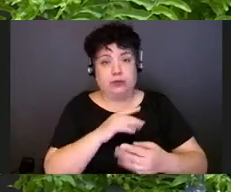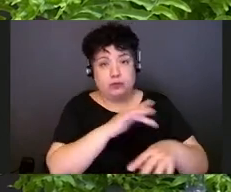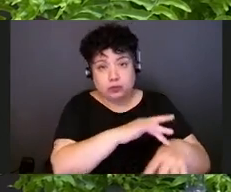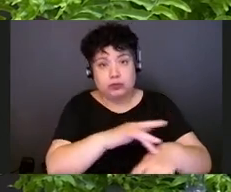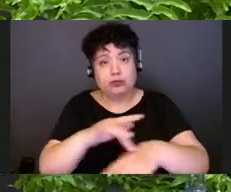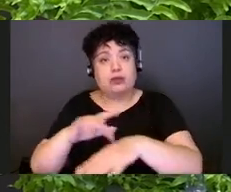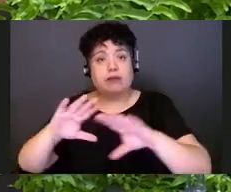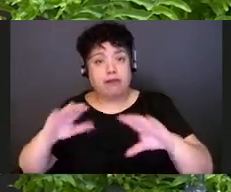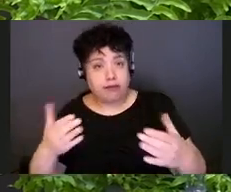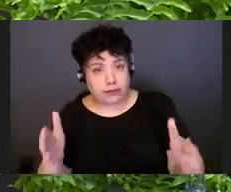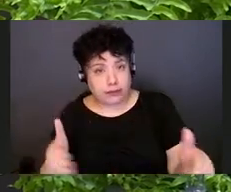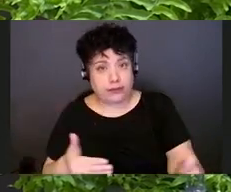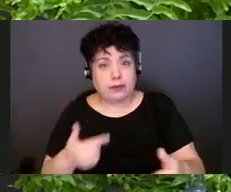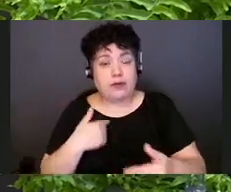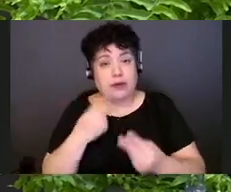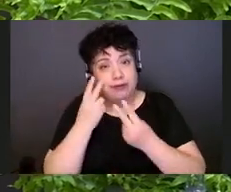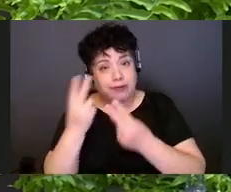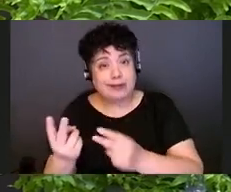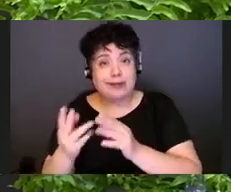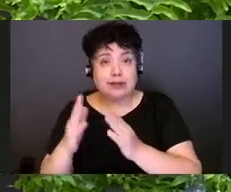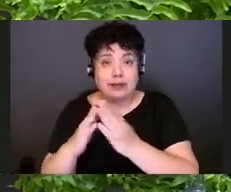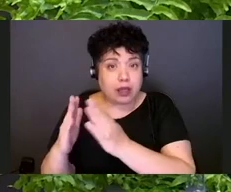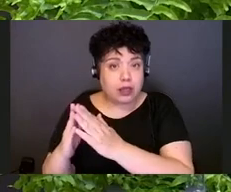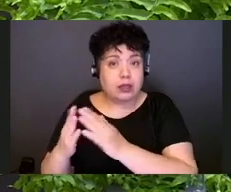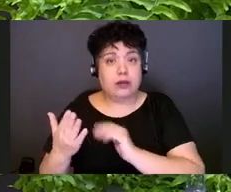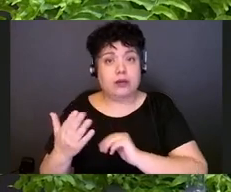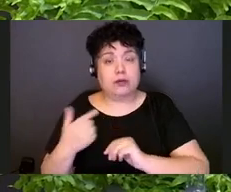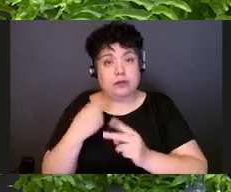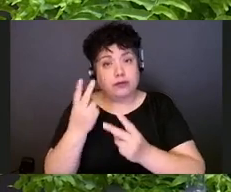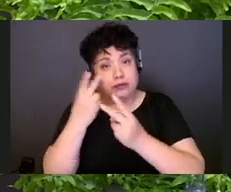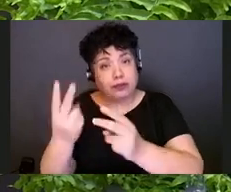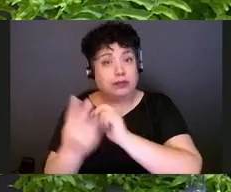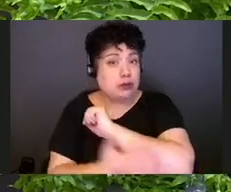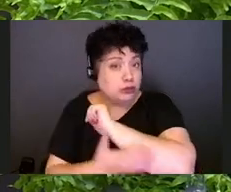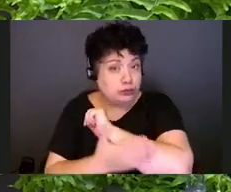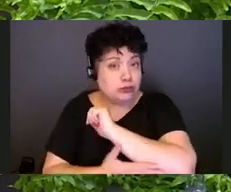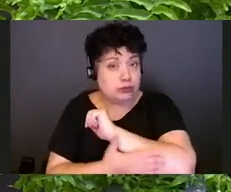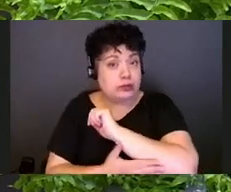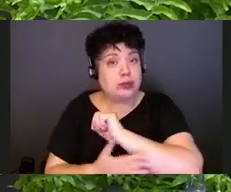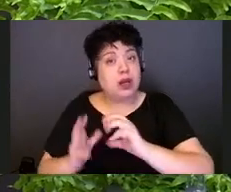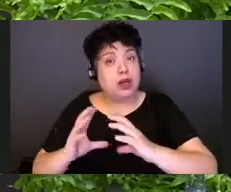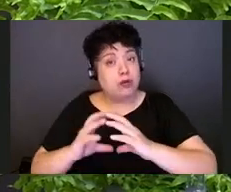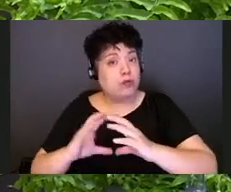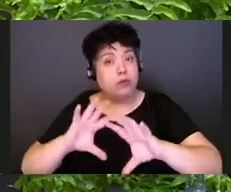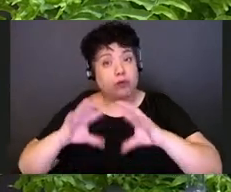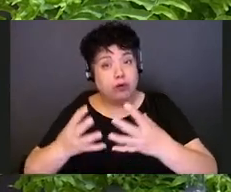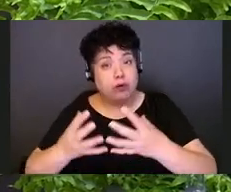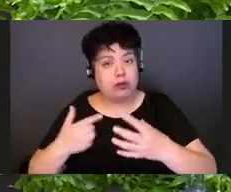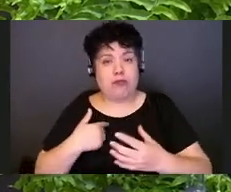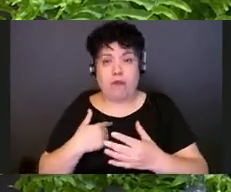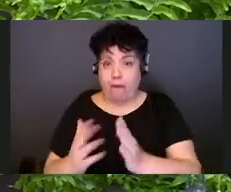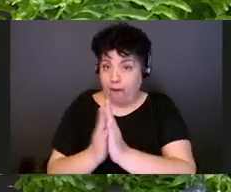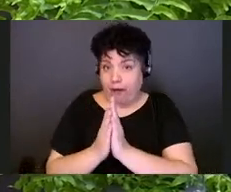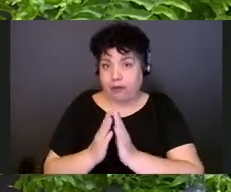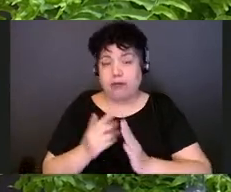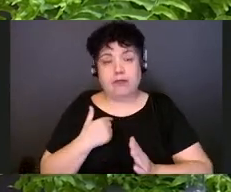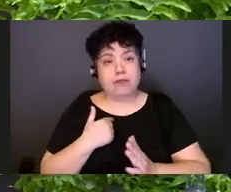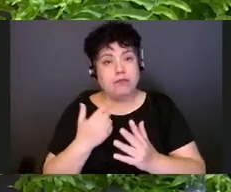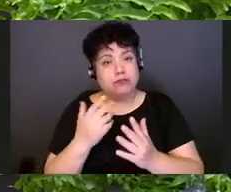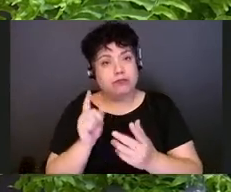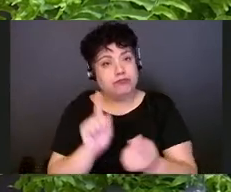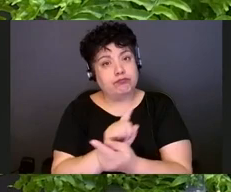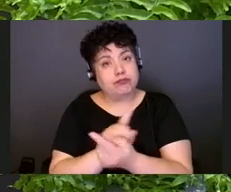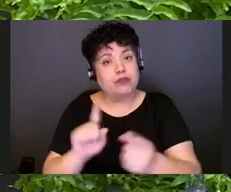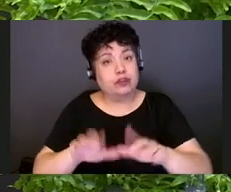to a town or a country, and I always ask to meet with children. And